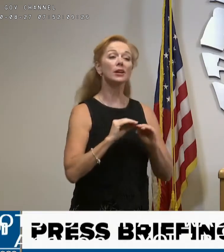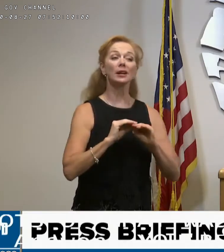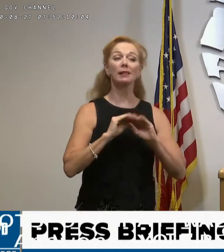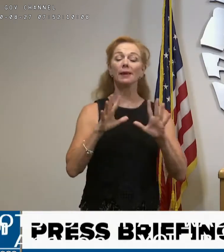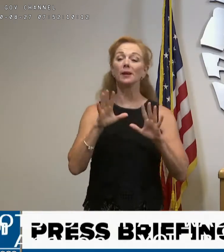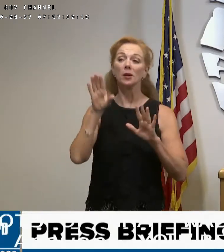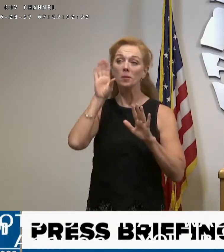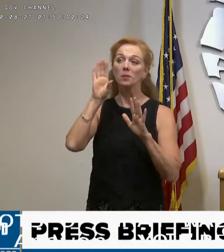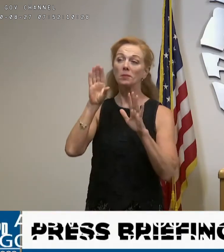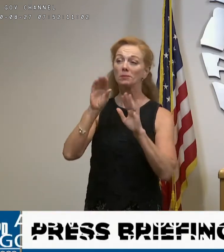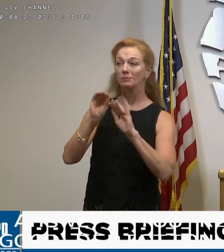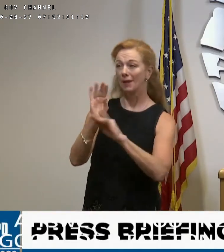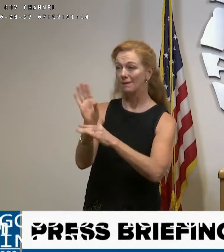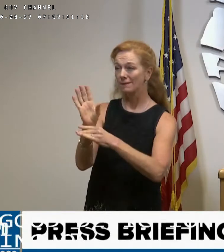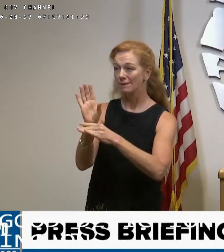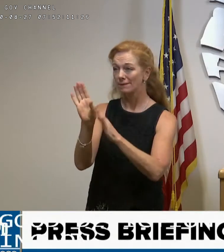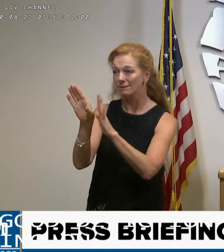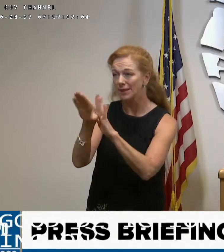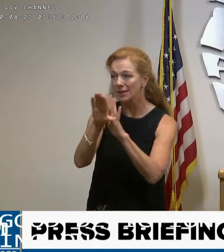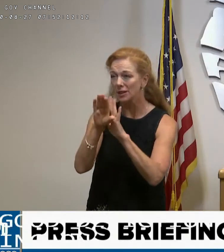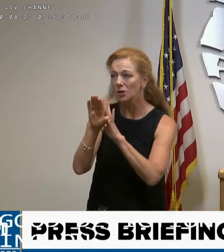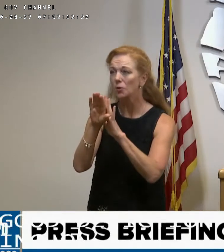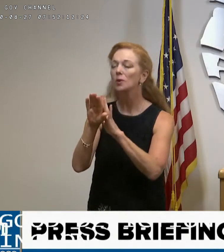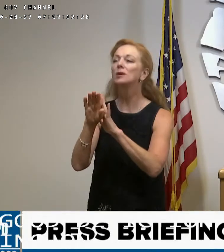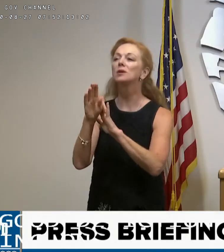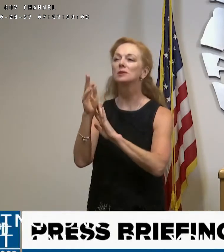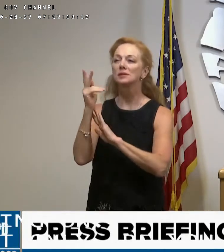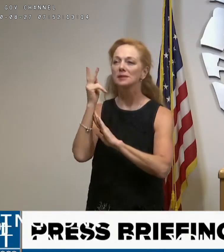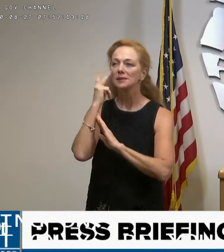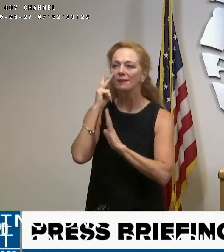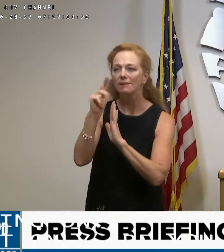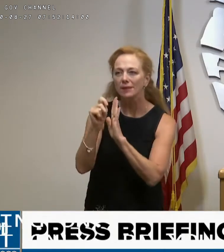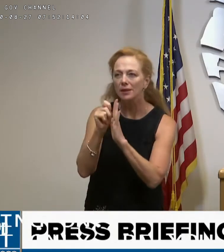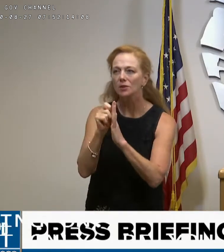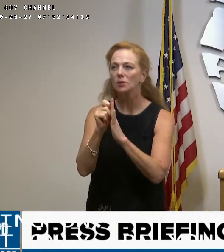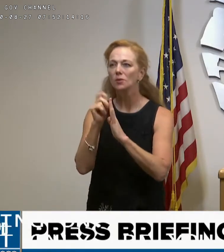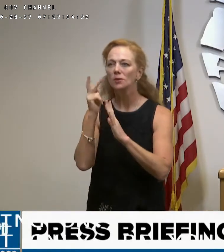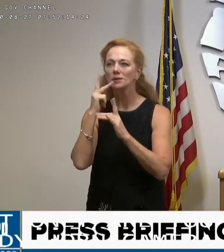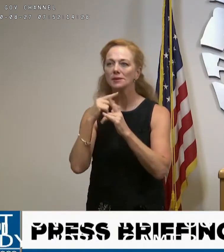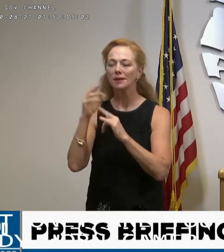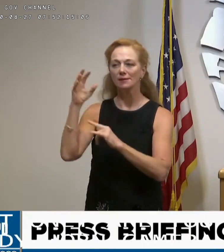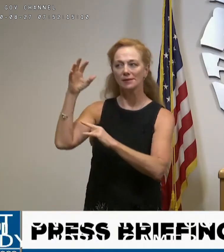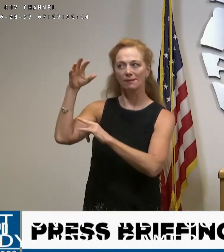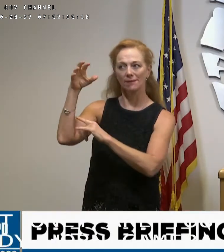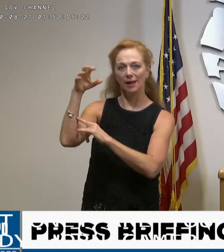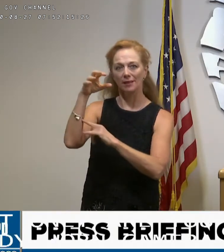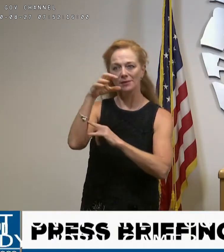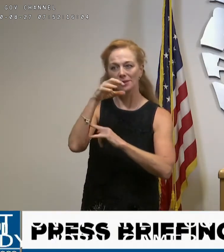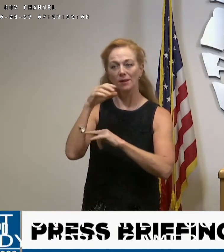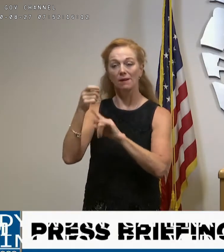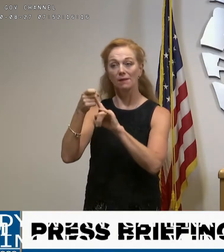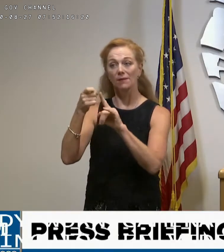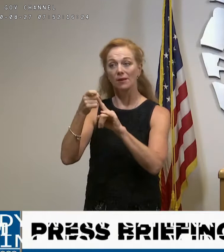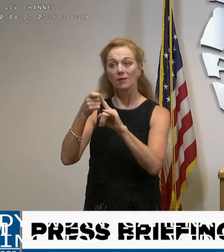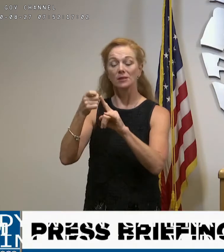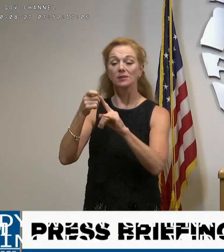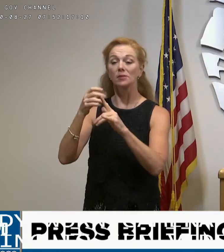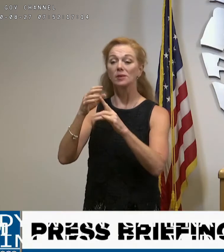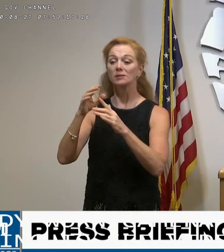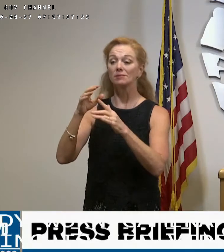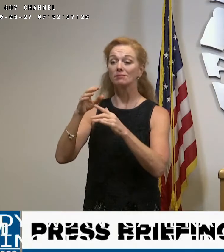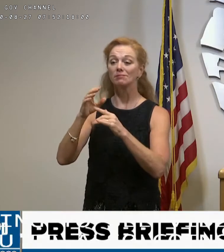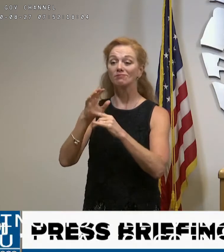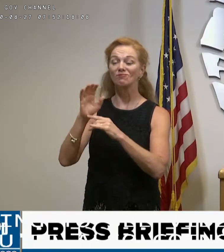only are you going to see body-worn camera footage, you're going to see video footage. You're also going to see surveillance footage from